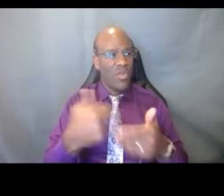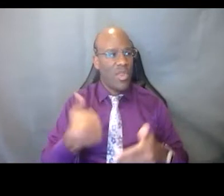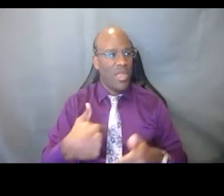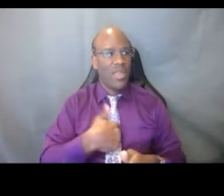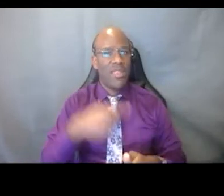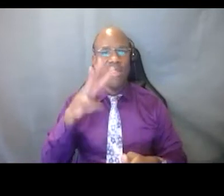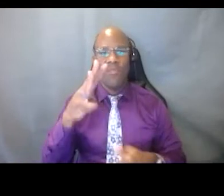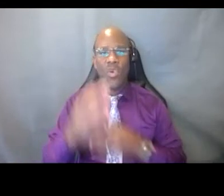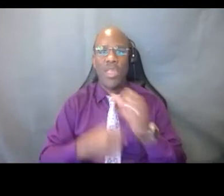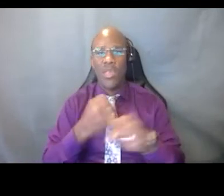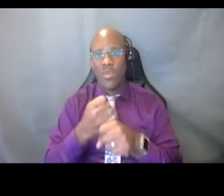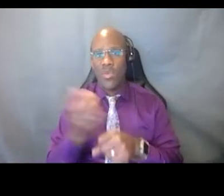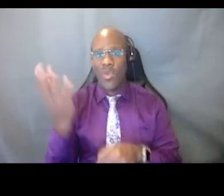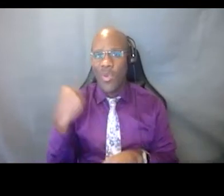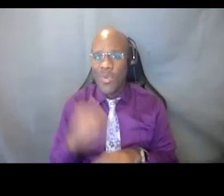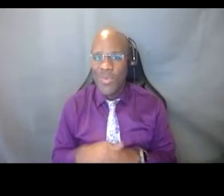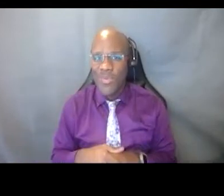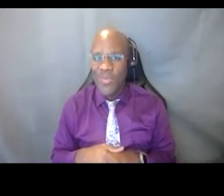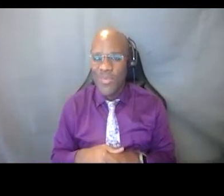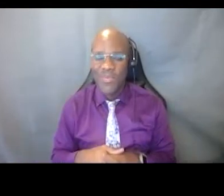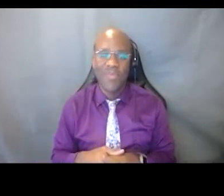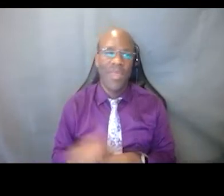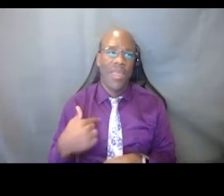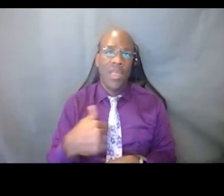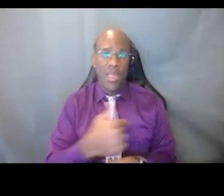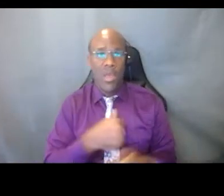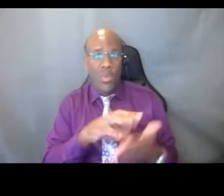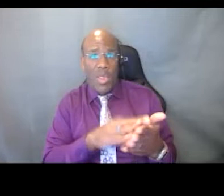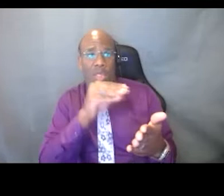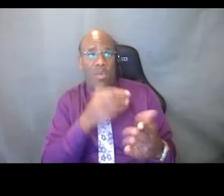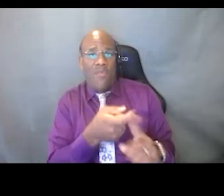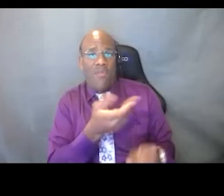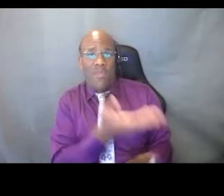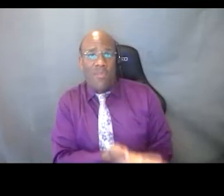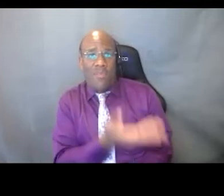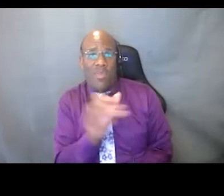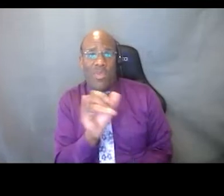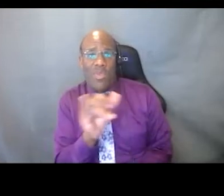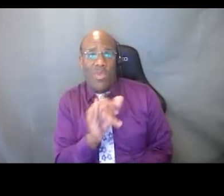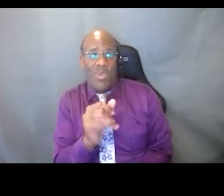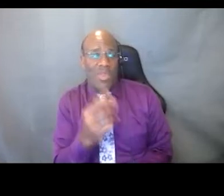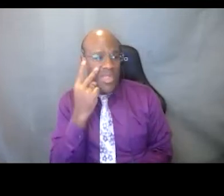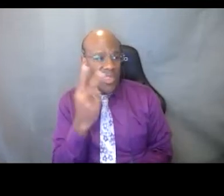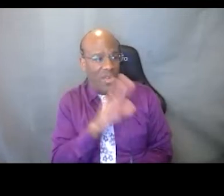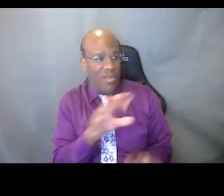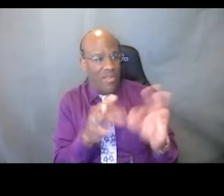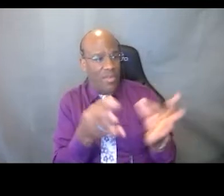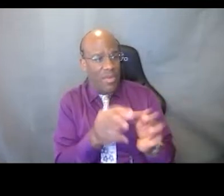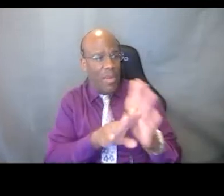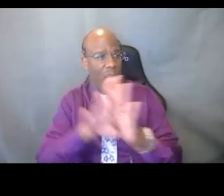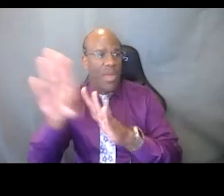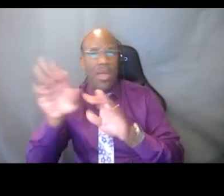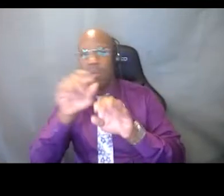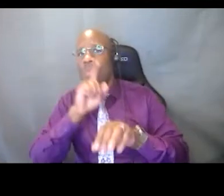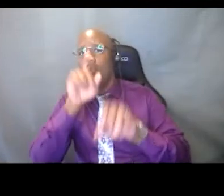and we learned from them too. We just learned from them. It's just a blessing to see where their families are that started several years ago, where